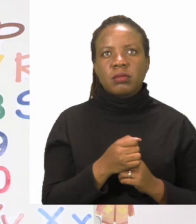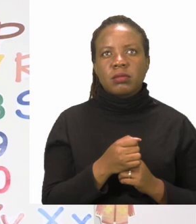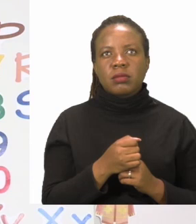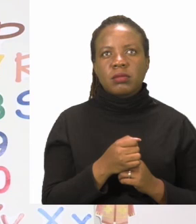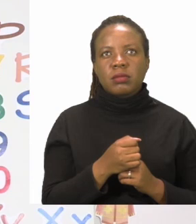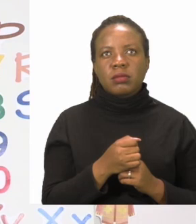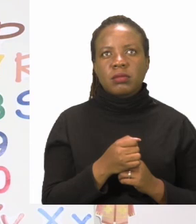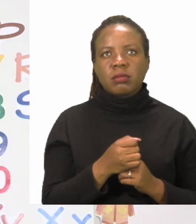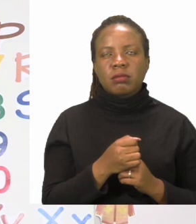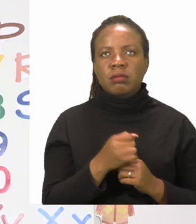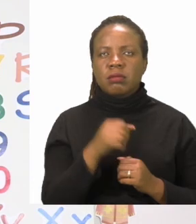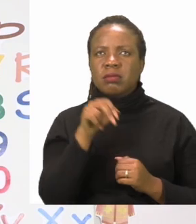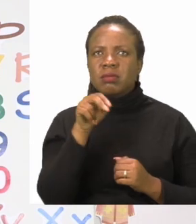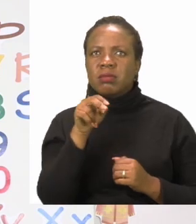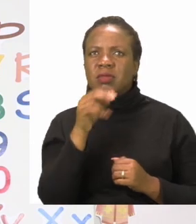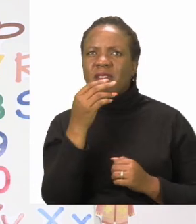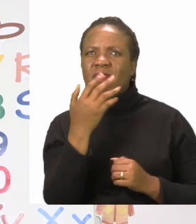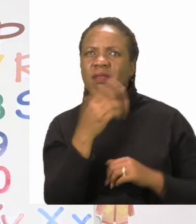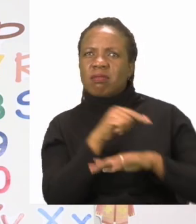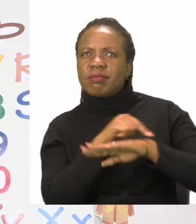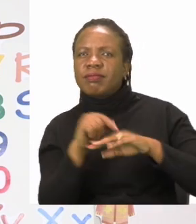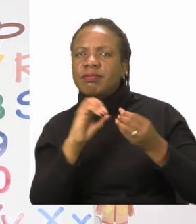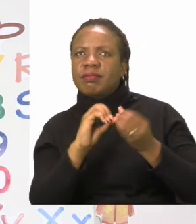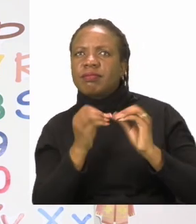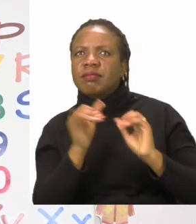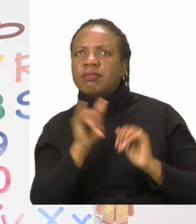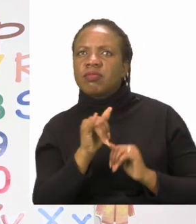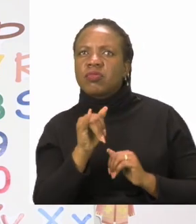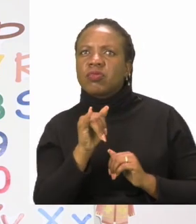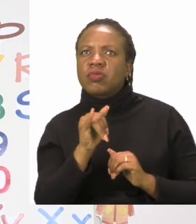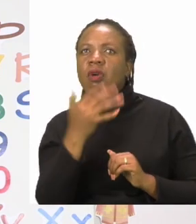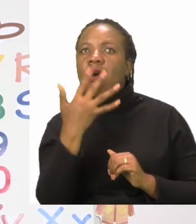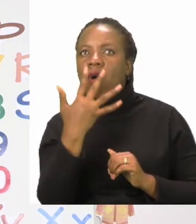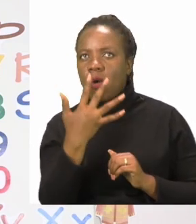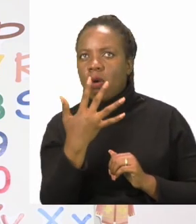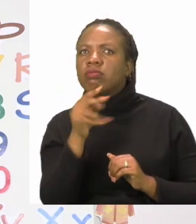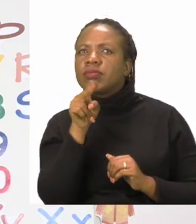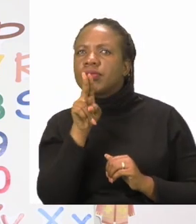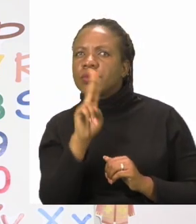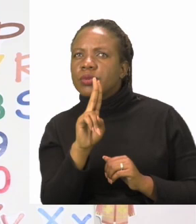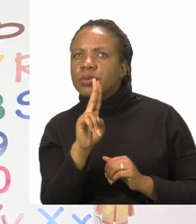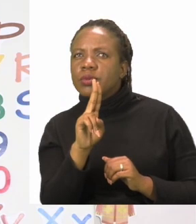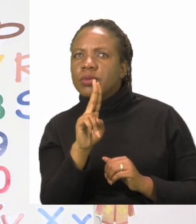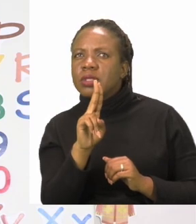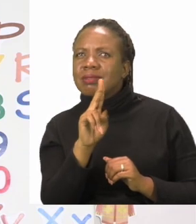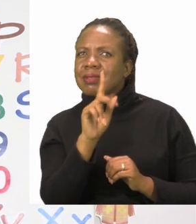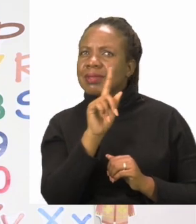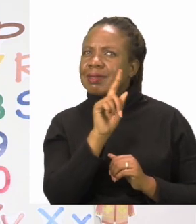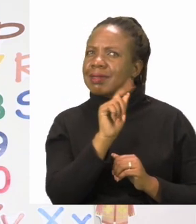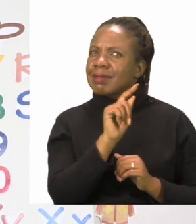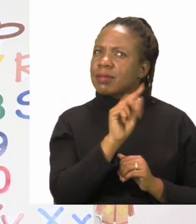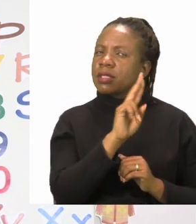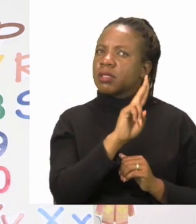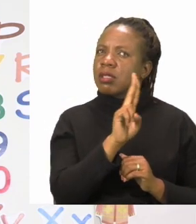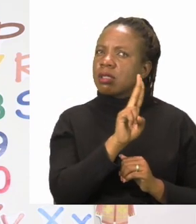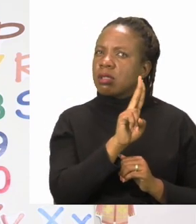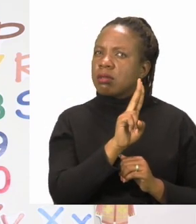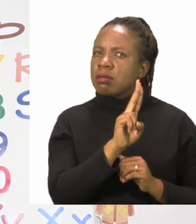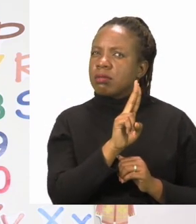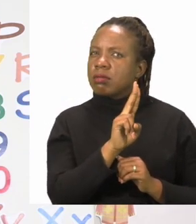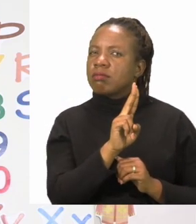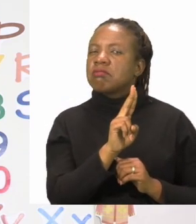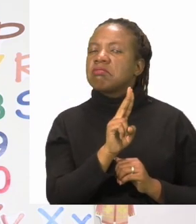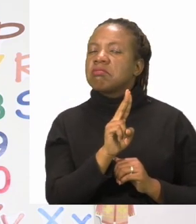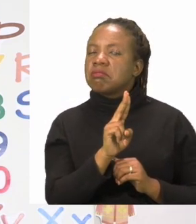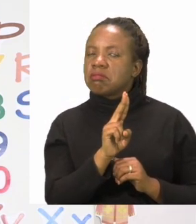Is it units, tens, or hundreds? Well, it looks